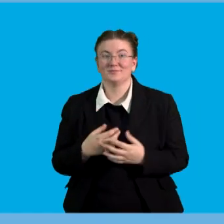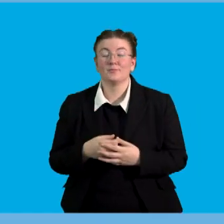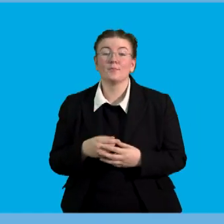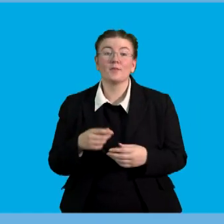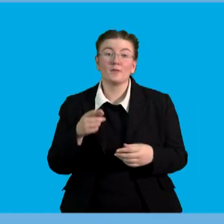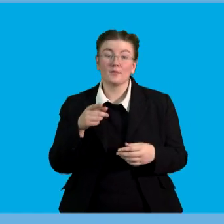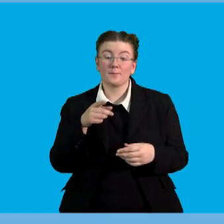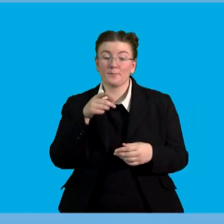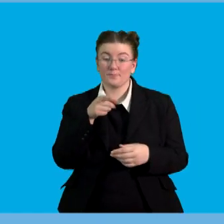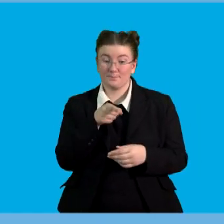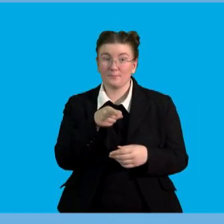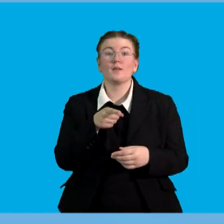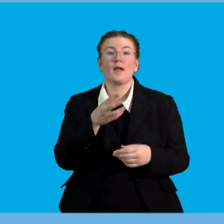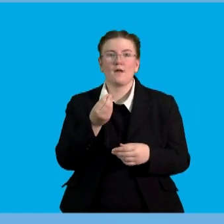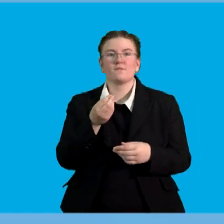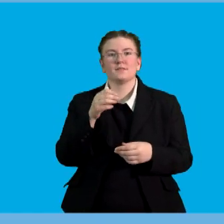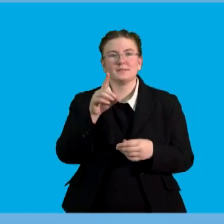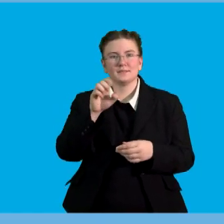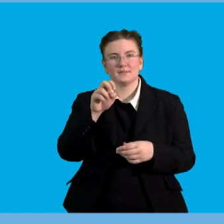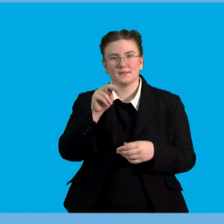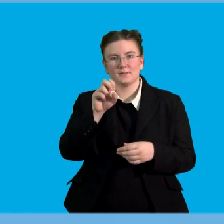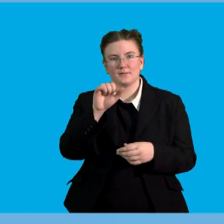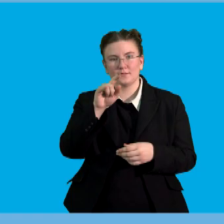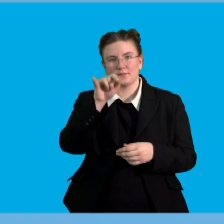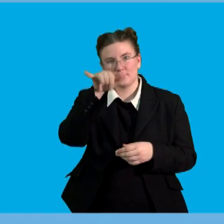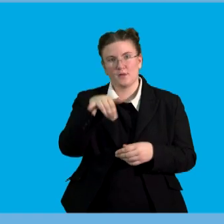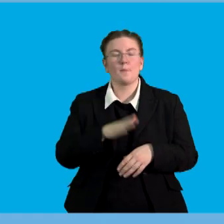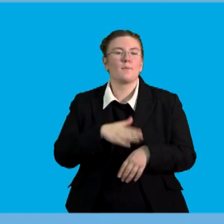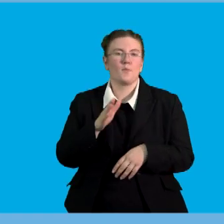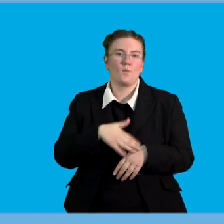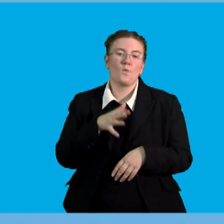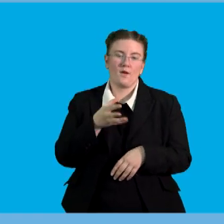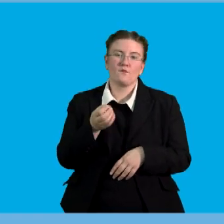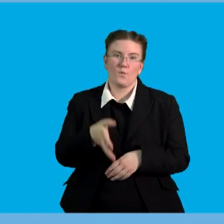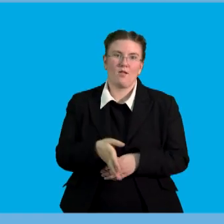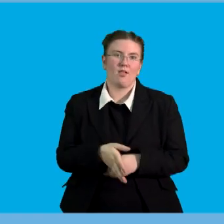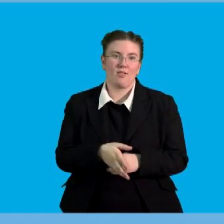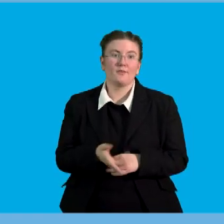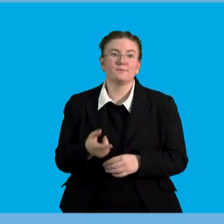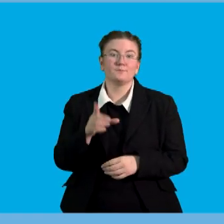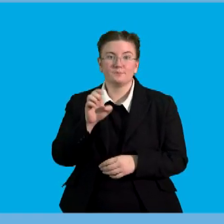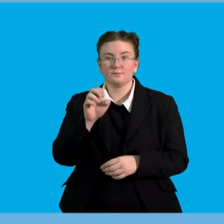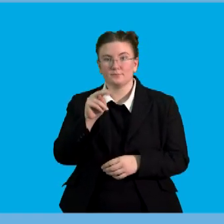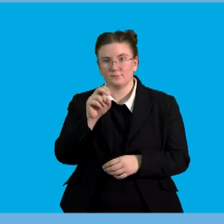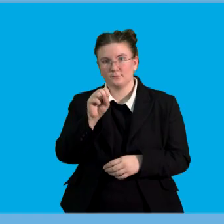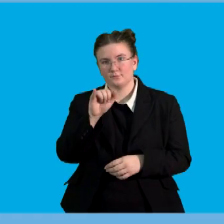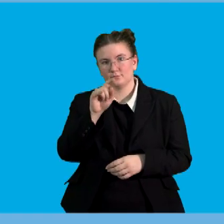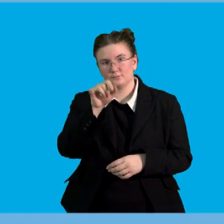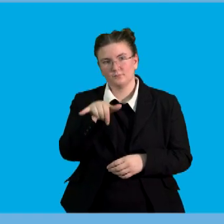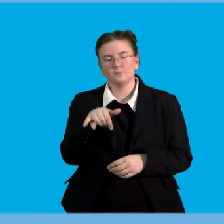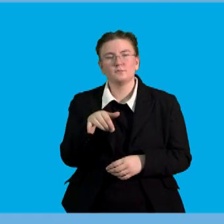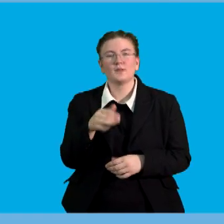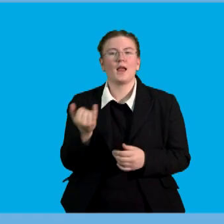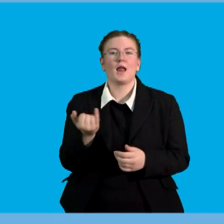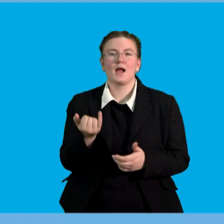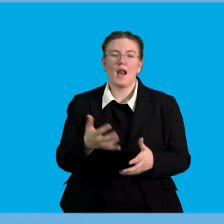to be more dense. That is to say that it will have a bigger density than the other one that has less mass. We can think of density as